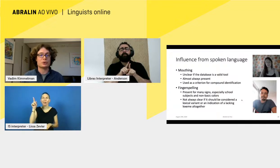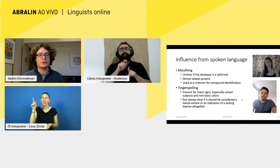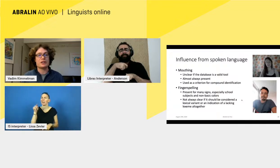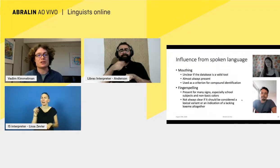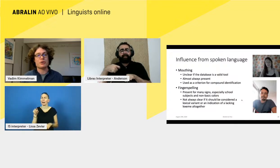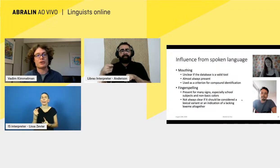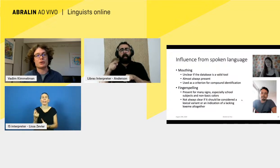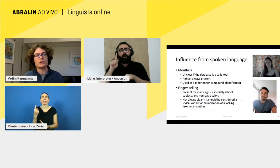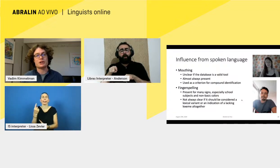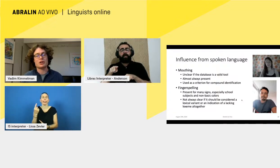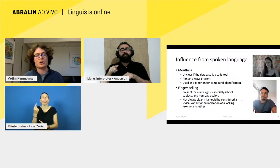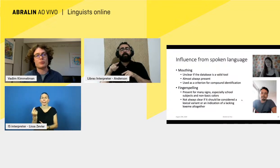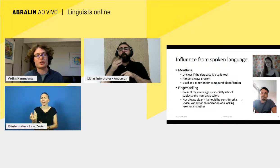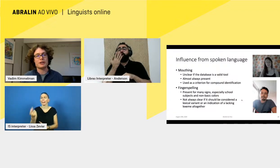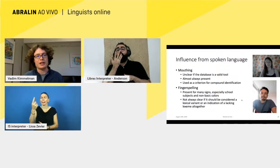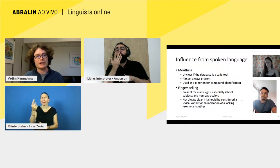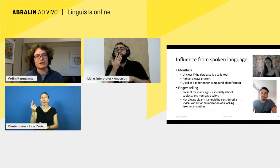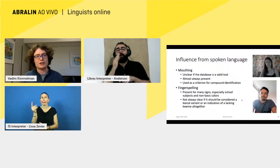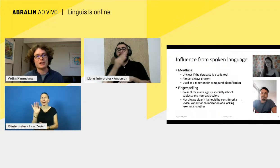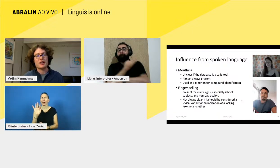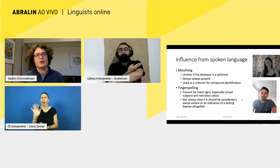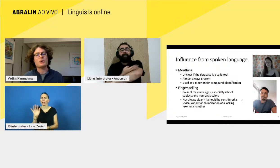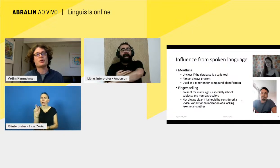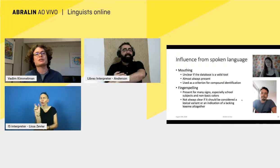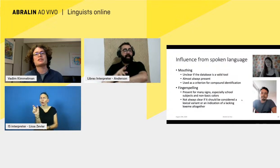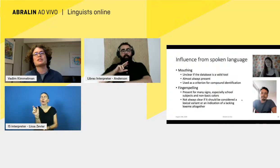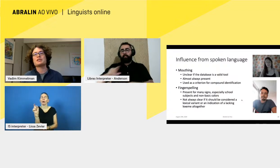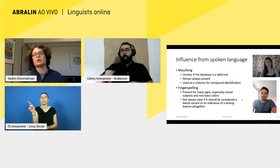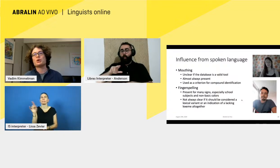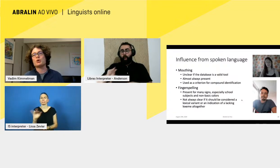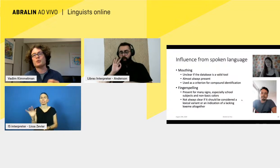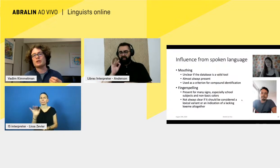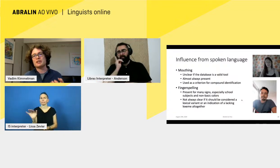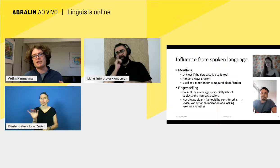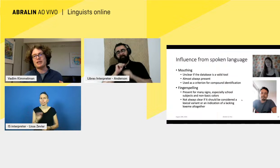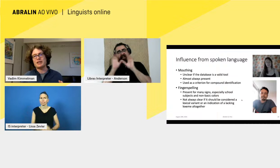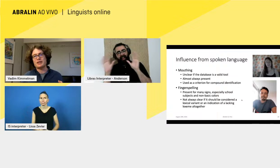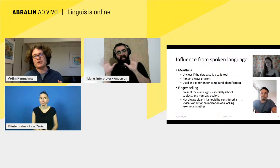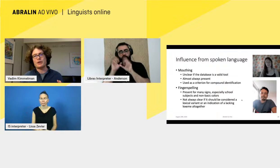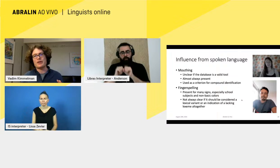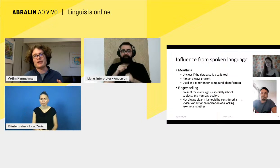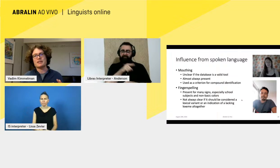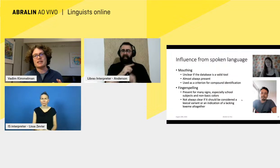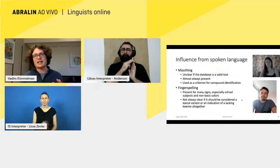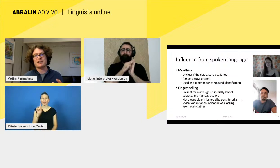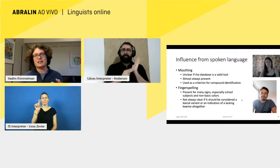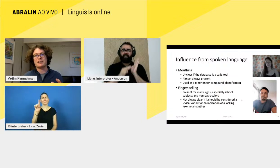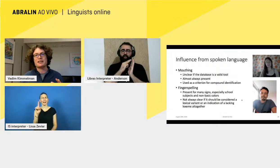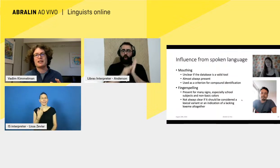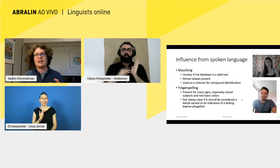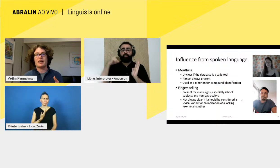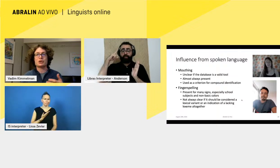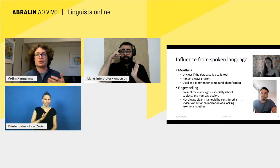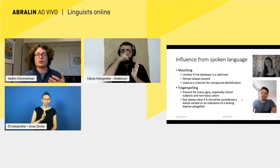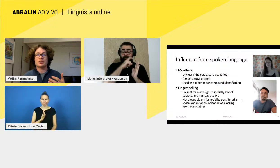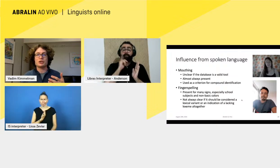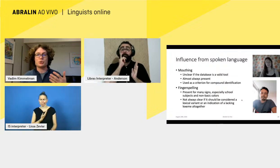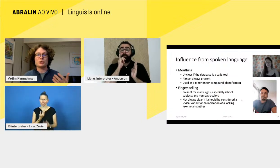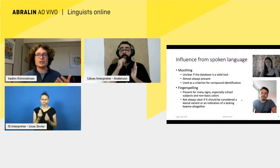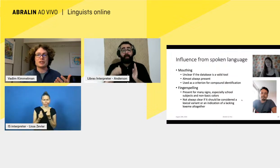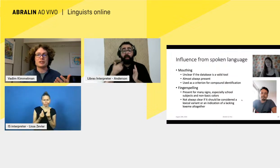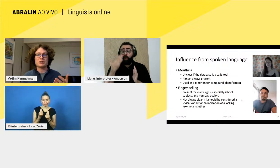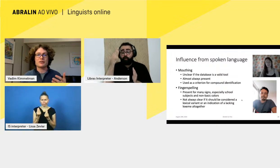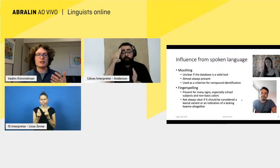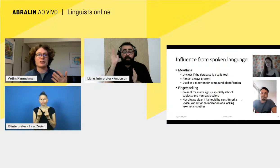Here we also face a methodological complication because it is not always clear whether the signer